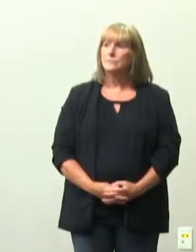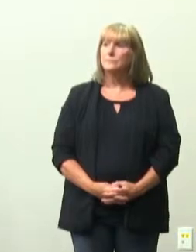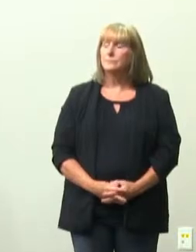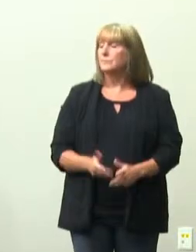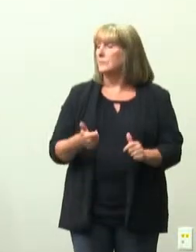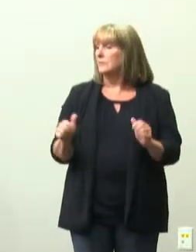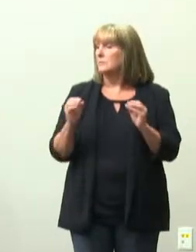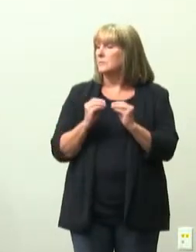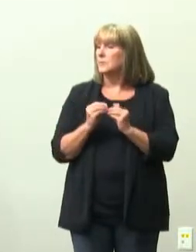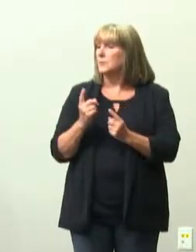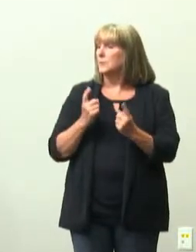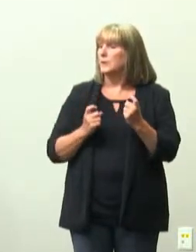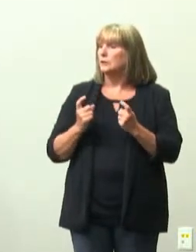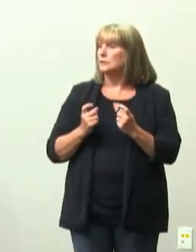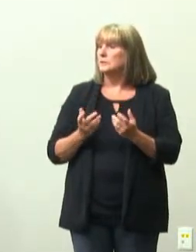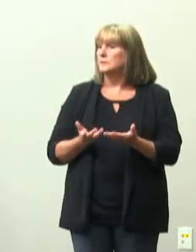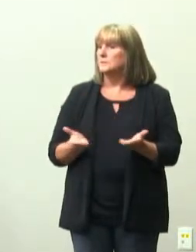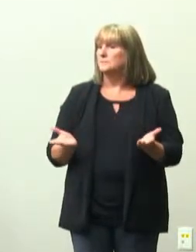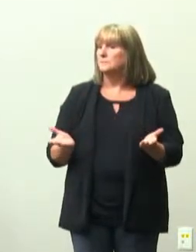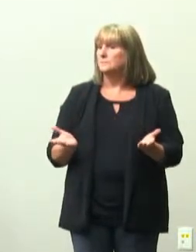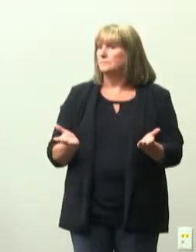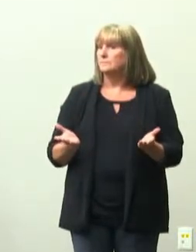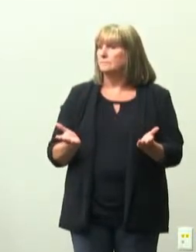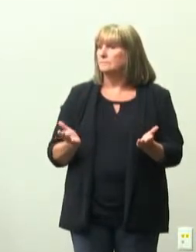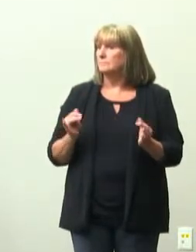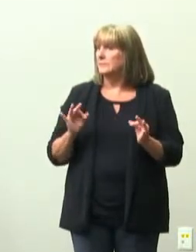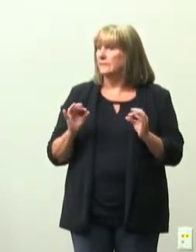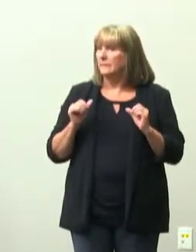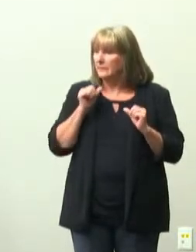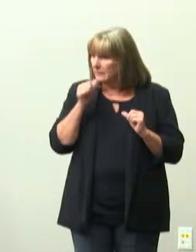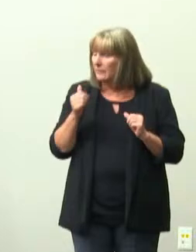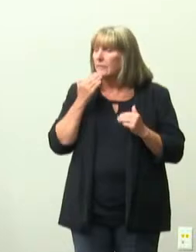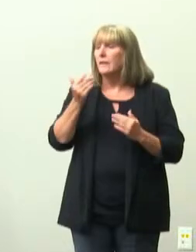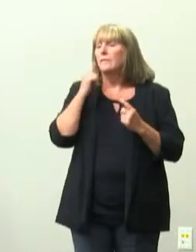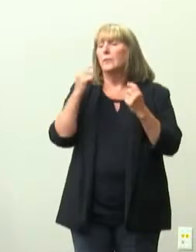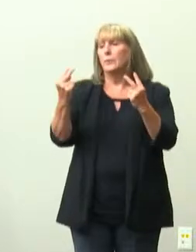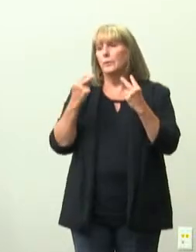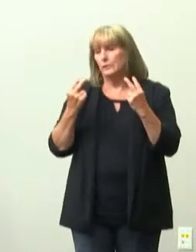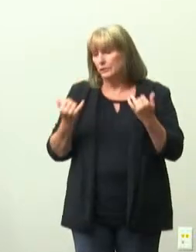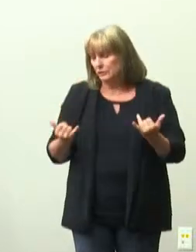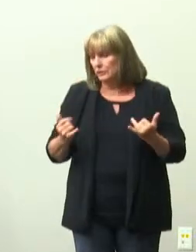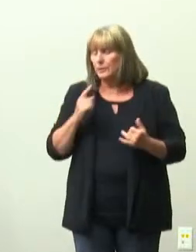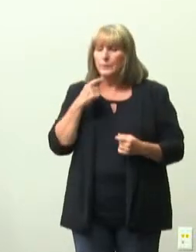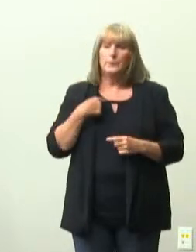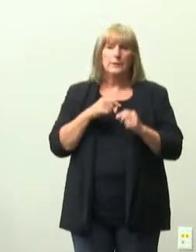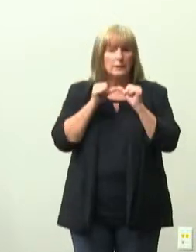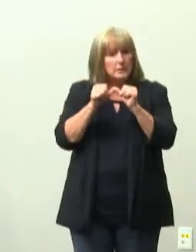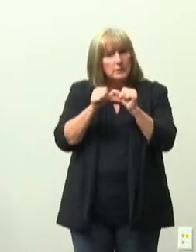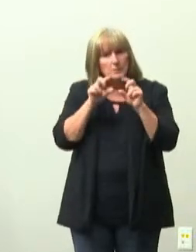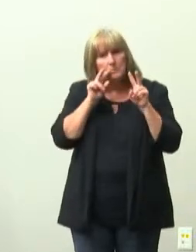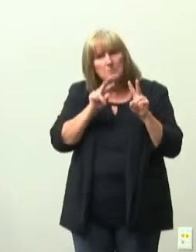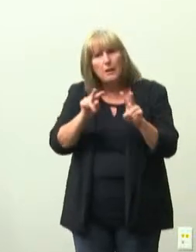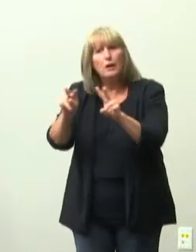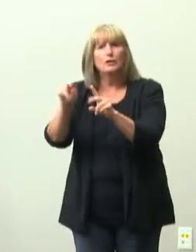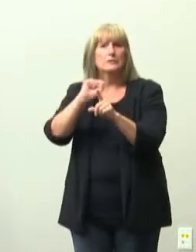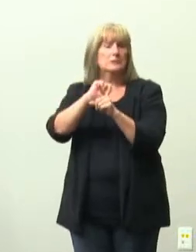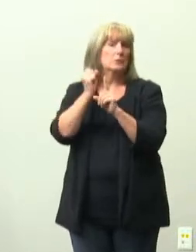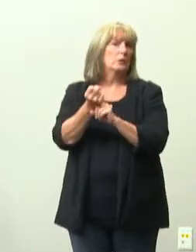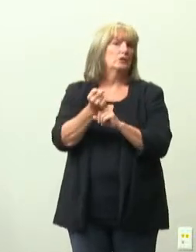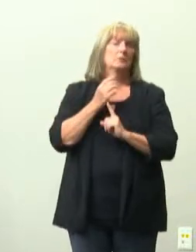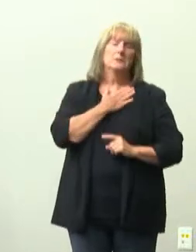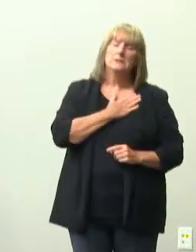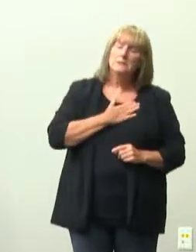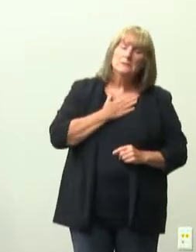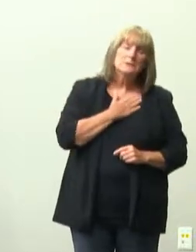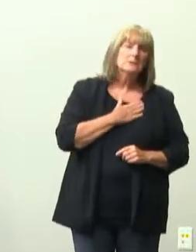Any further questions from the media? If not, we thank you for tuning in. We are continuing to monitor the situation.